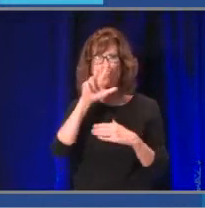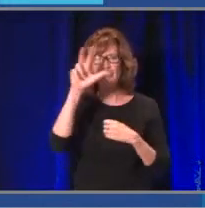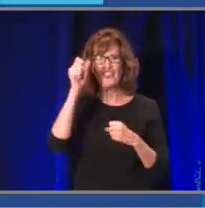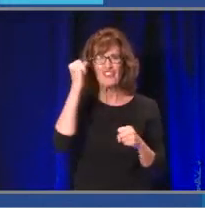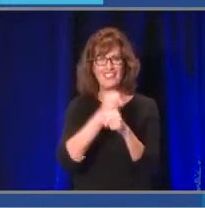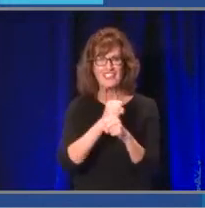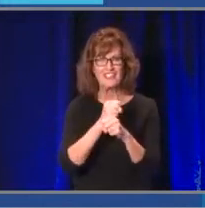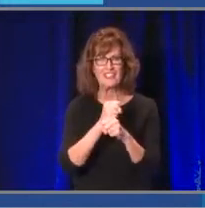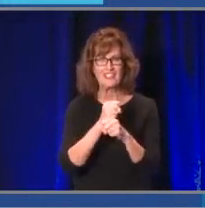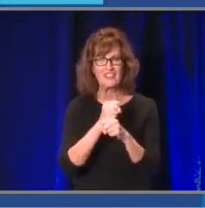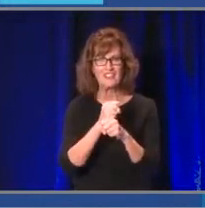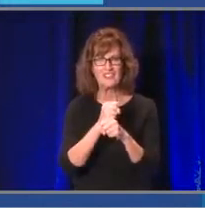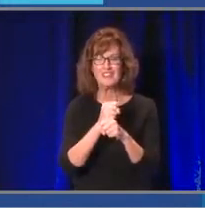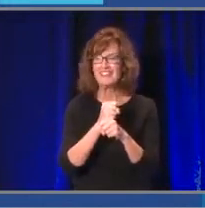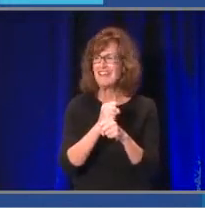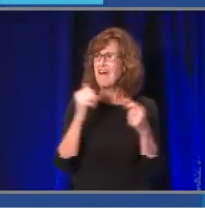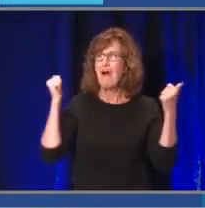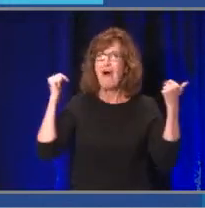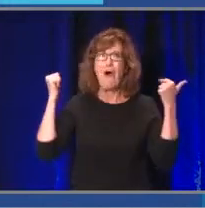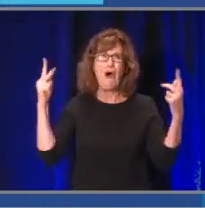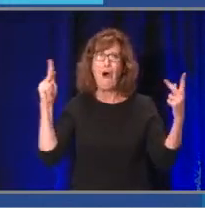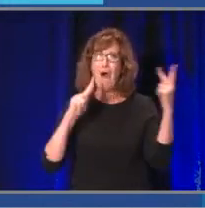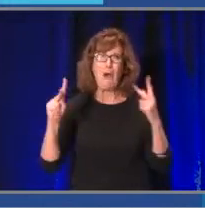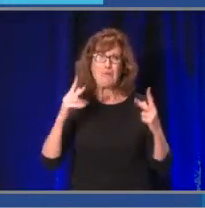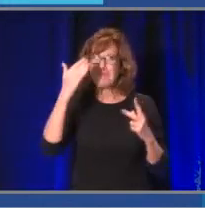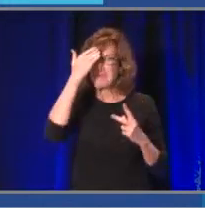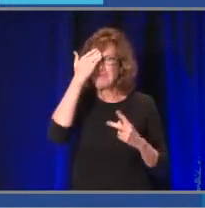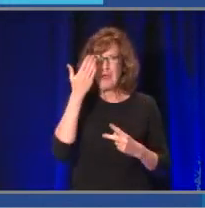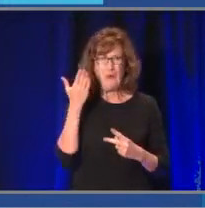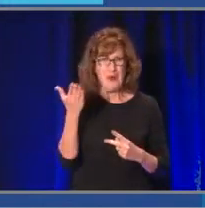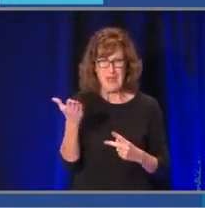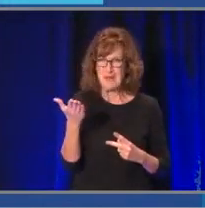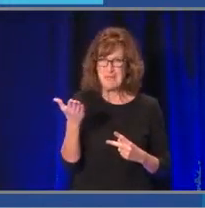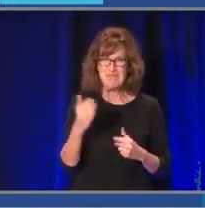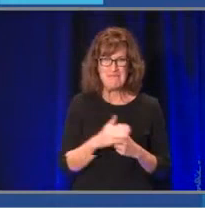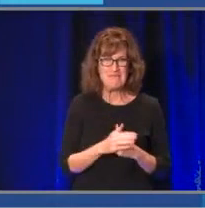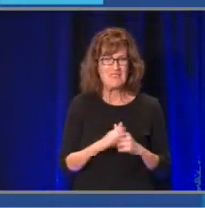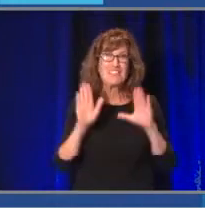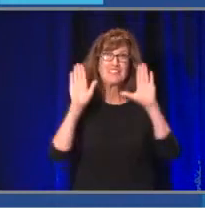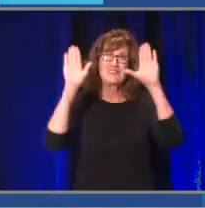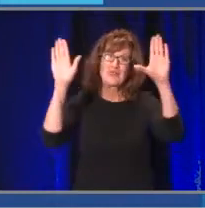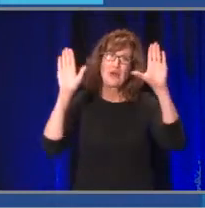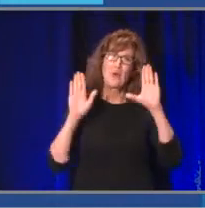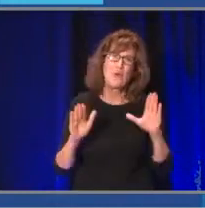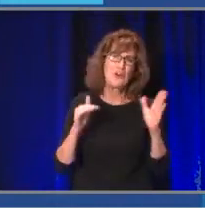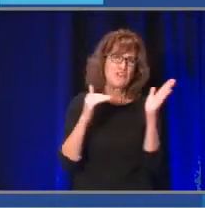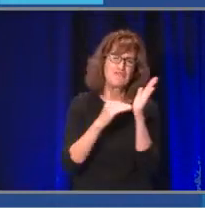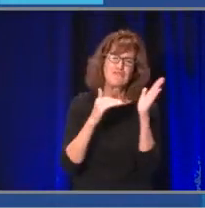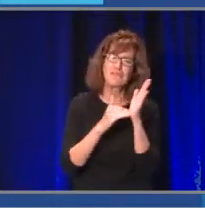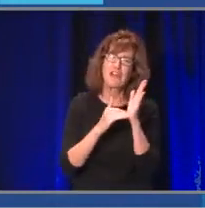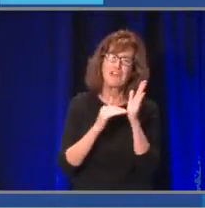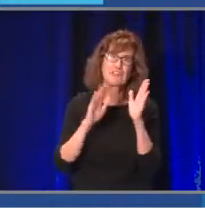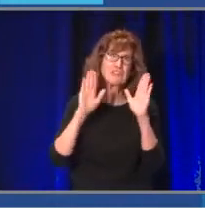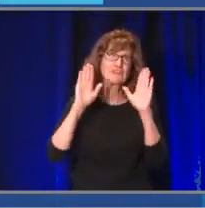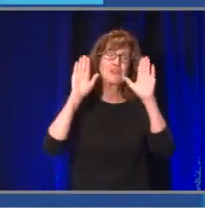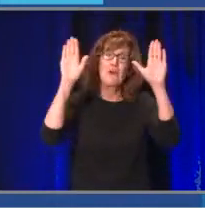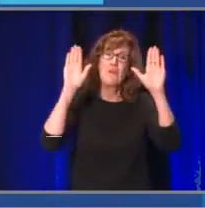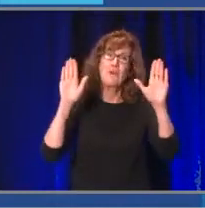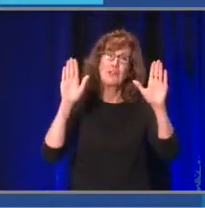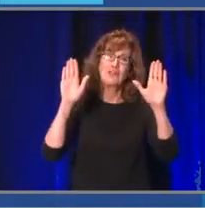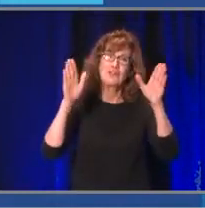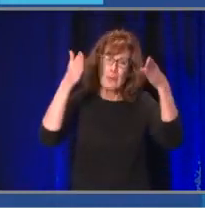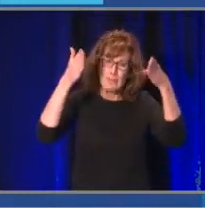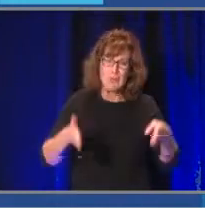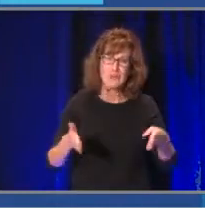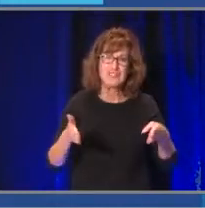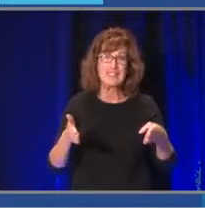there's anyone on the line that doesn't know Kevin, either personally or know of him. He's just a wonderful physician, a wonderful human being, and he's going to